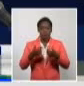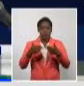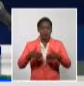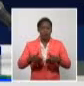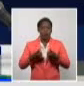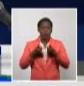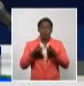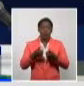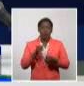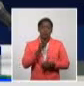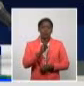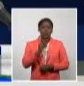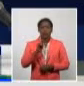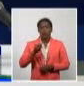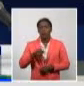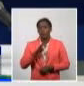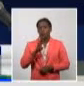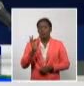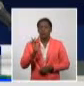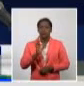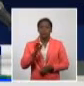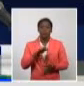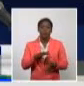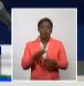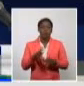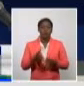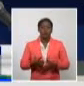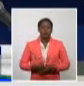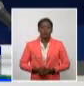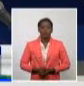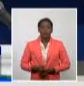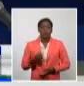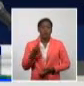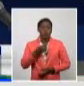97.3% have a stable clinical evolution, and